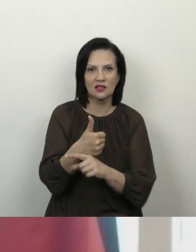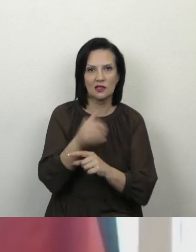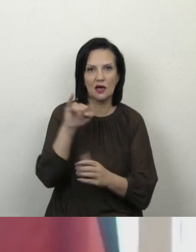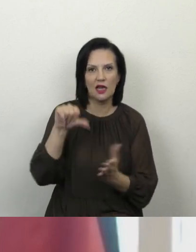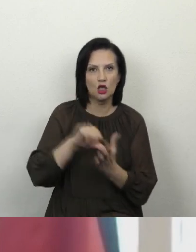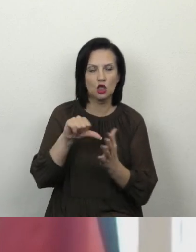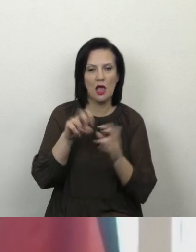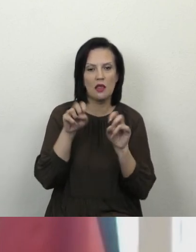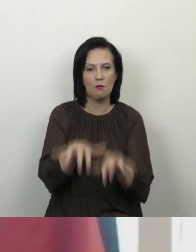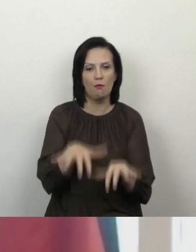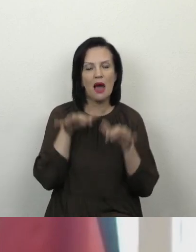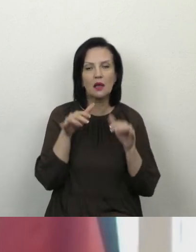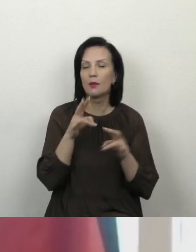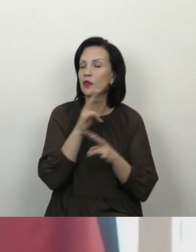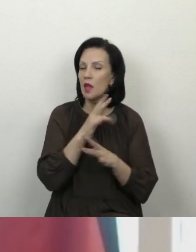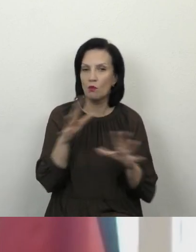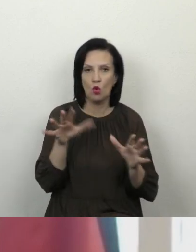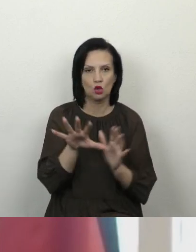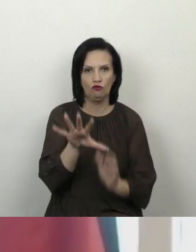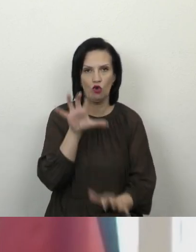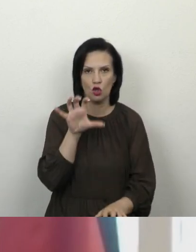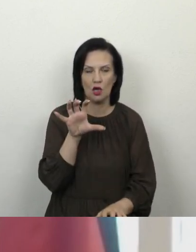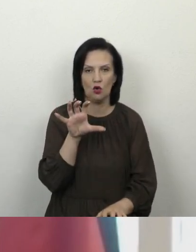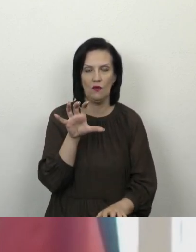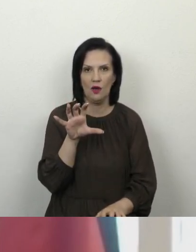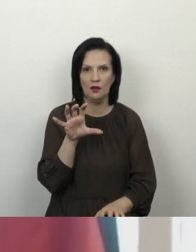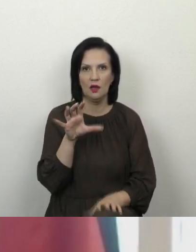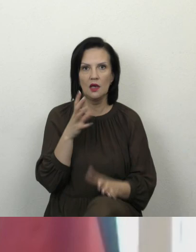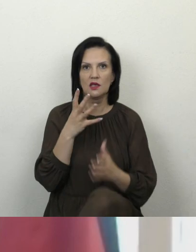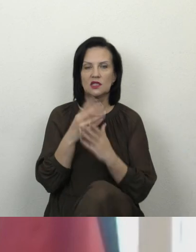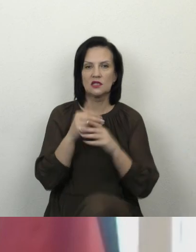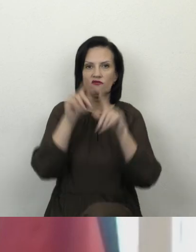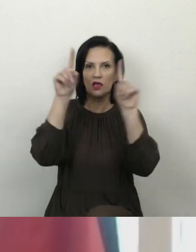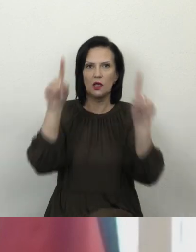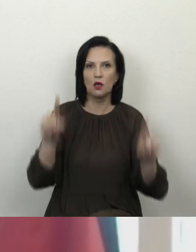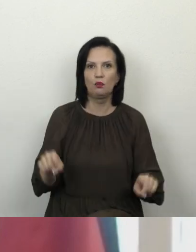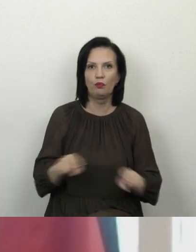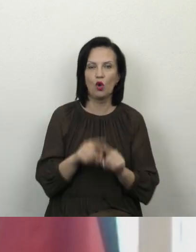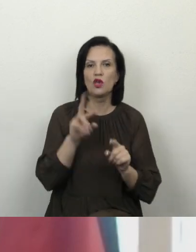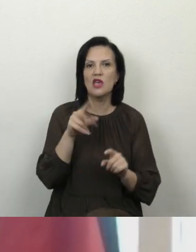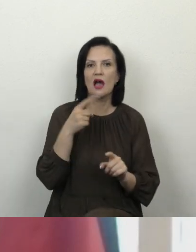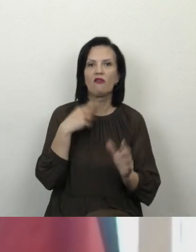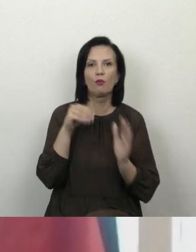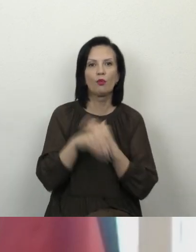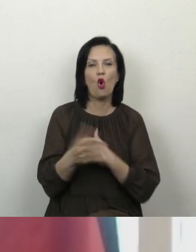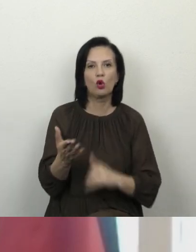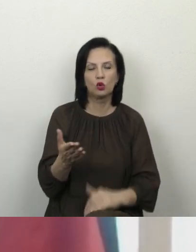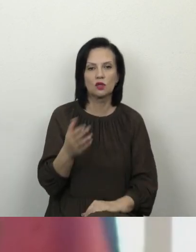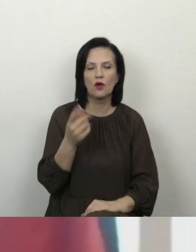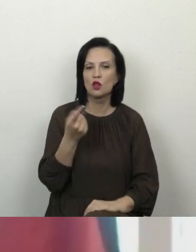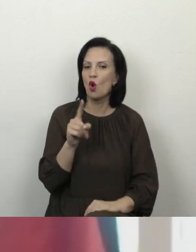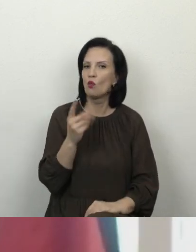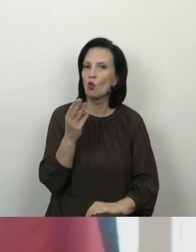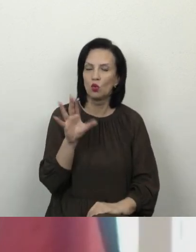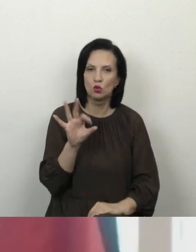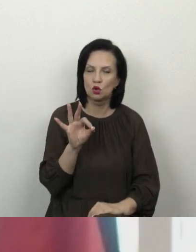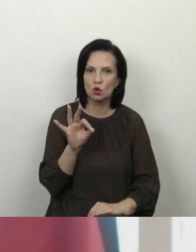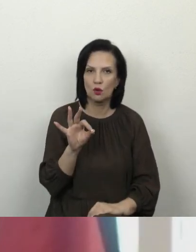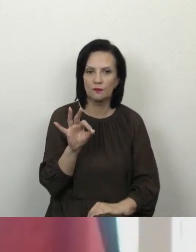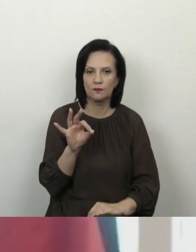photo of his voting and show it, because otherwise he might be forced to do so in the